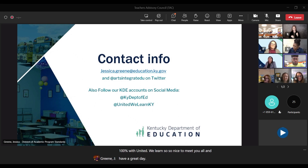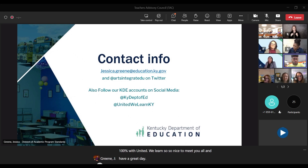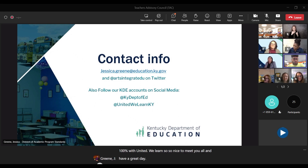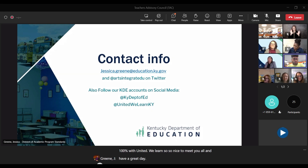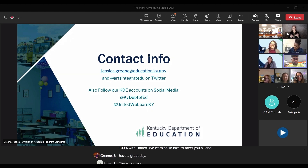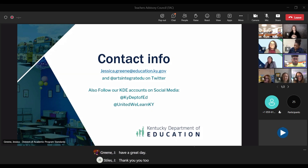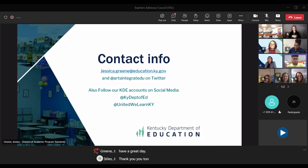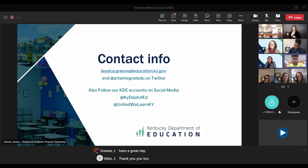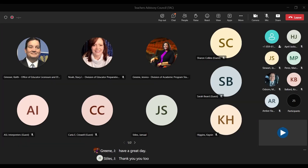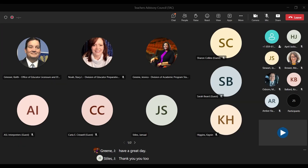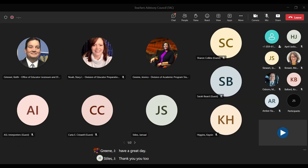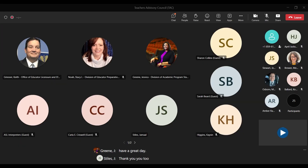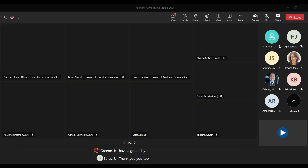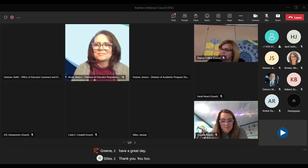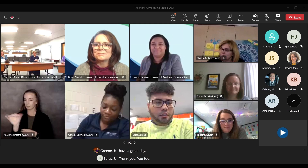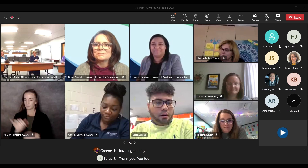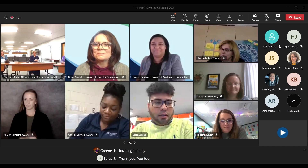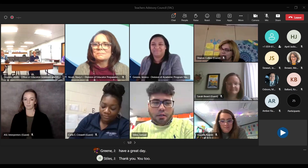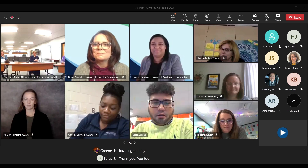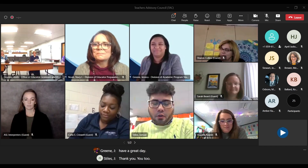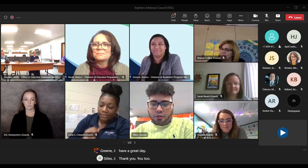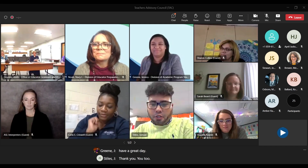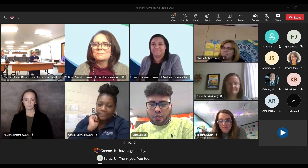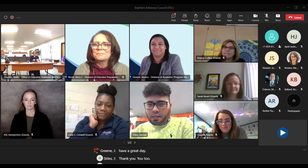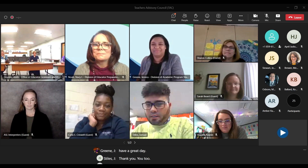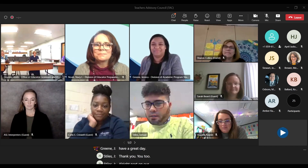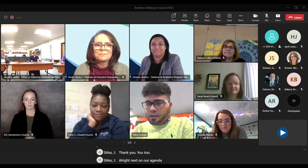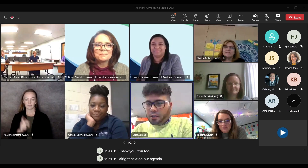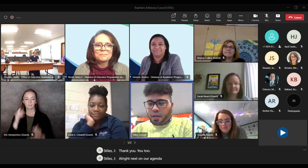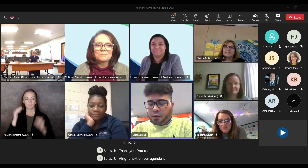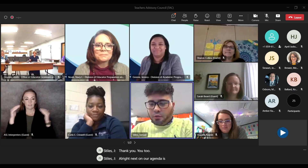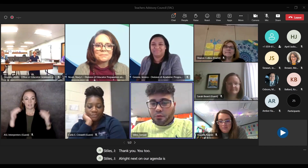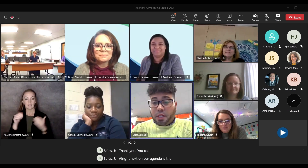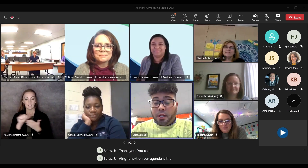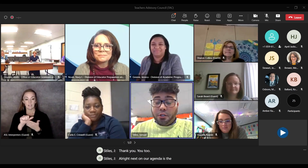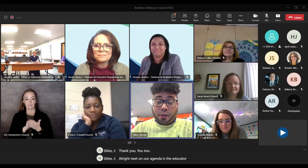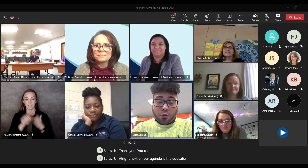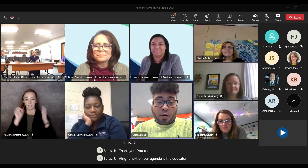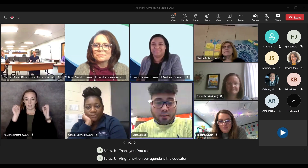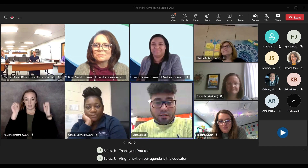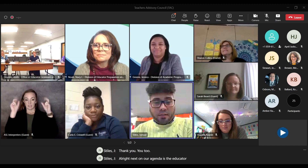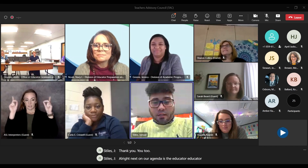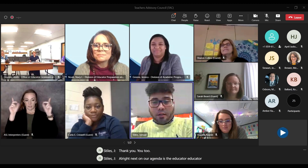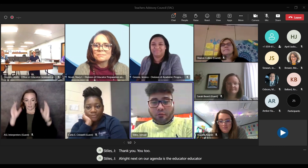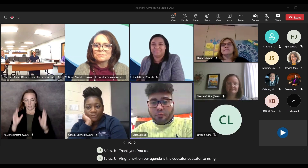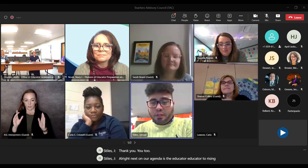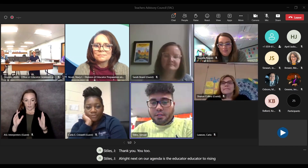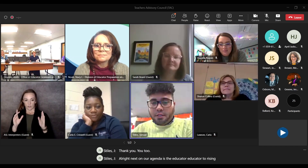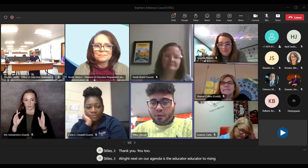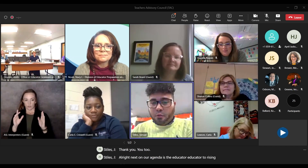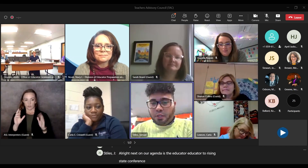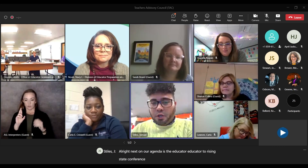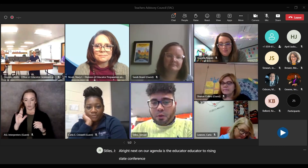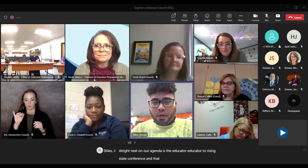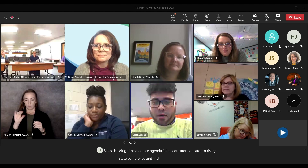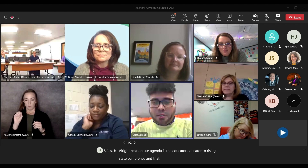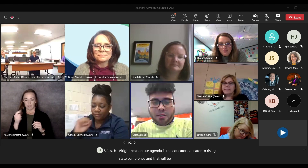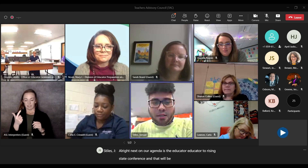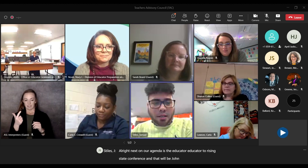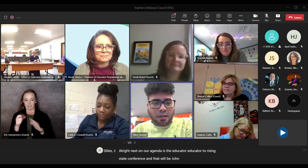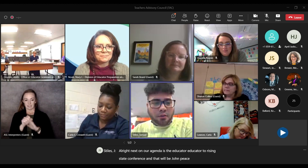too. All right. Next on our agenda is the Educators Rising State Conference, and that will be John